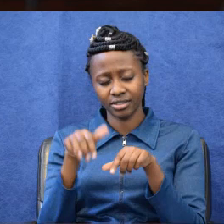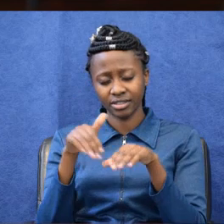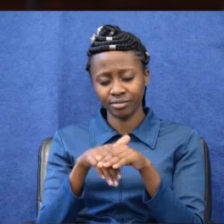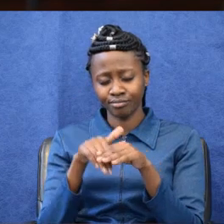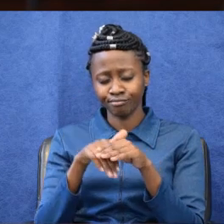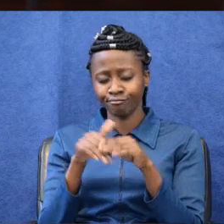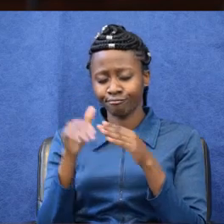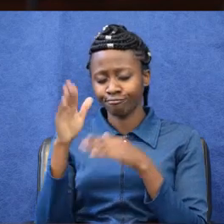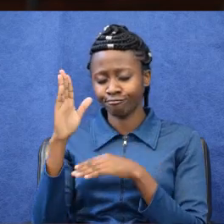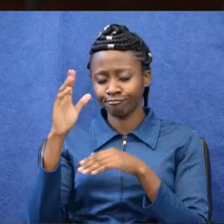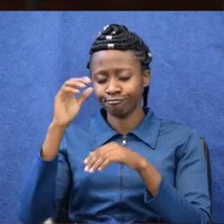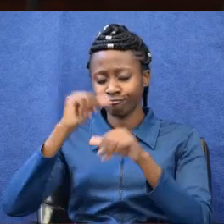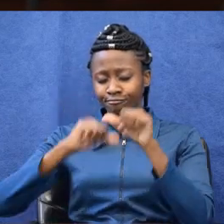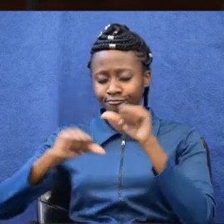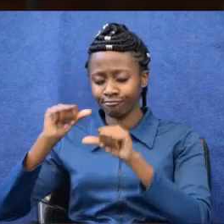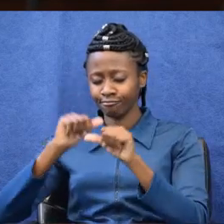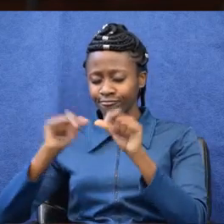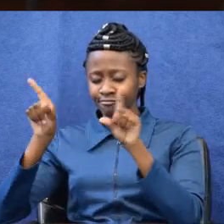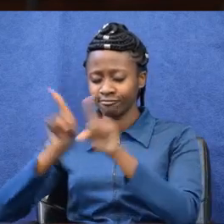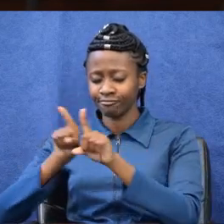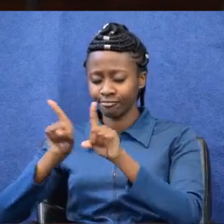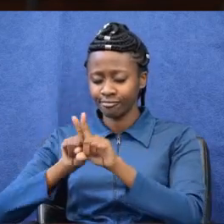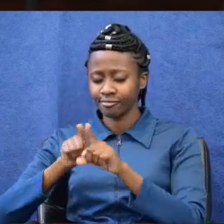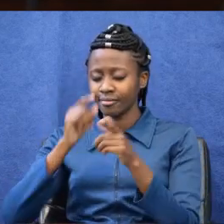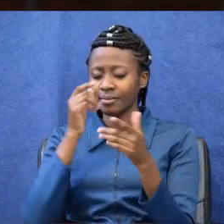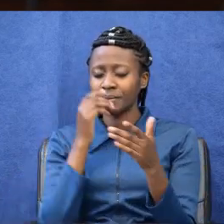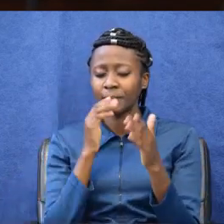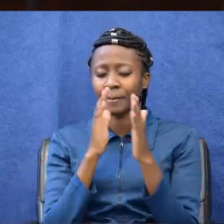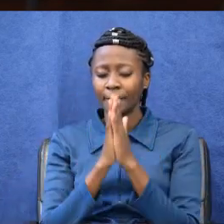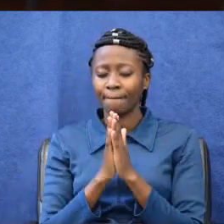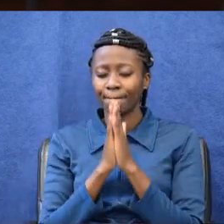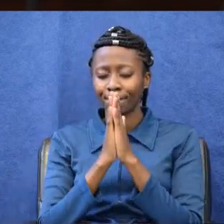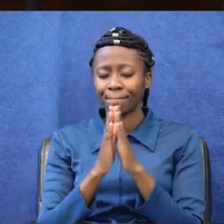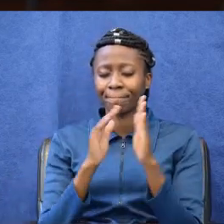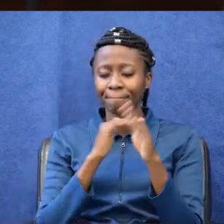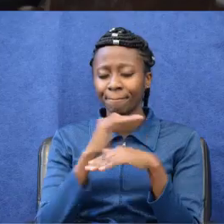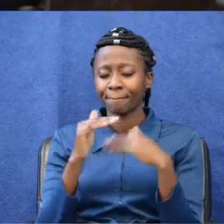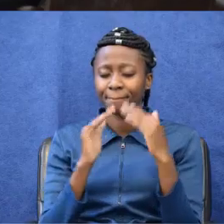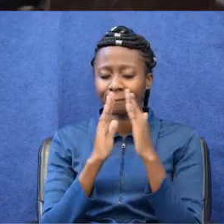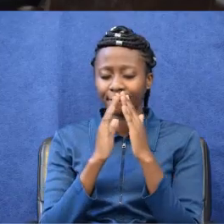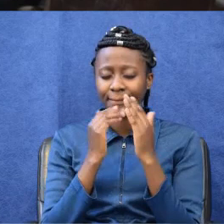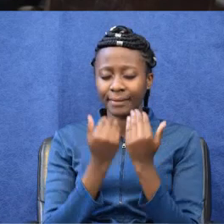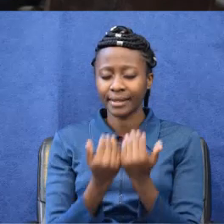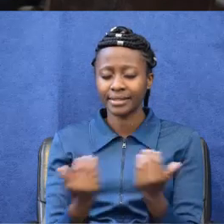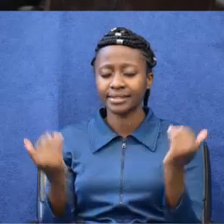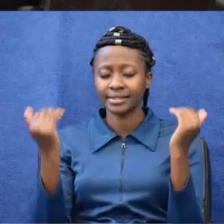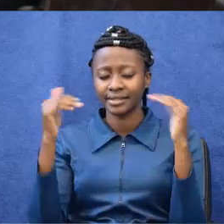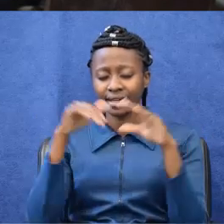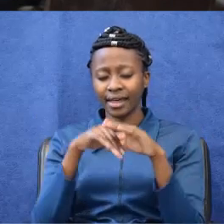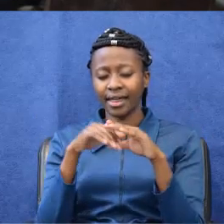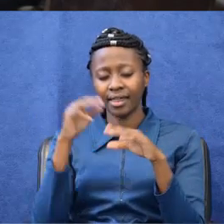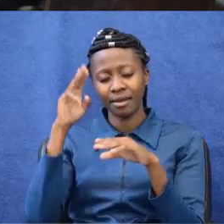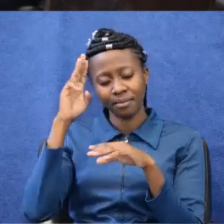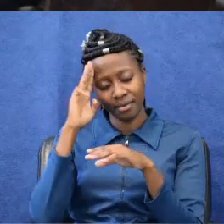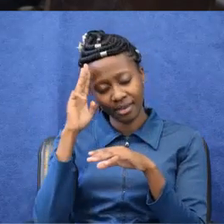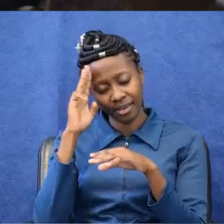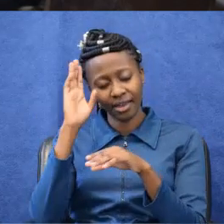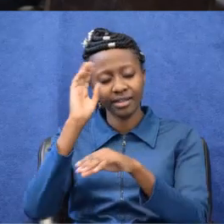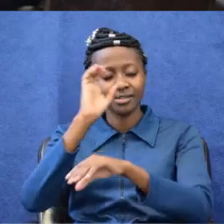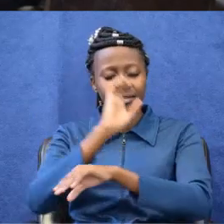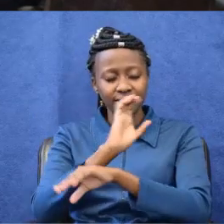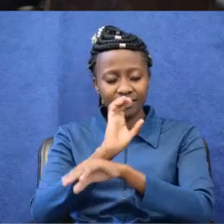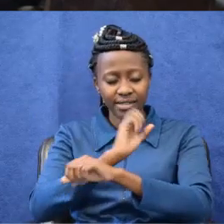want to pray for all the children in the brigade, even in the church school, and even all those that are at home, O